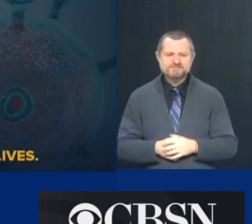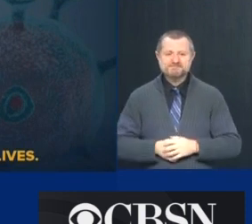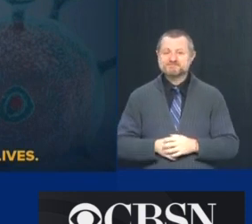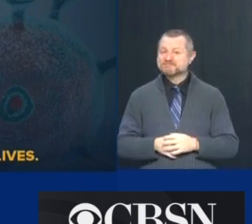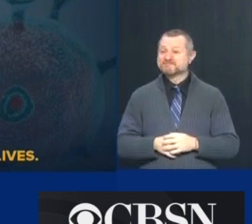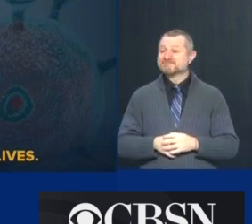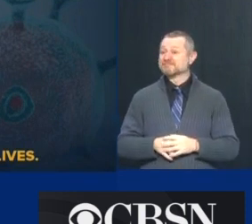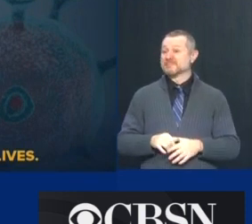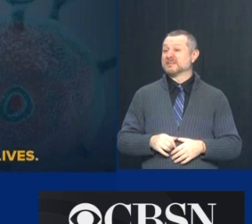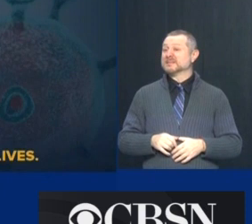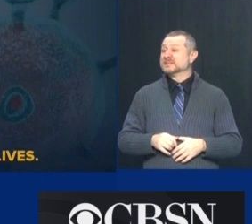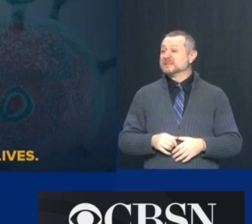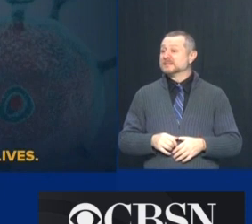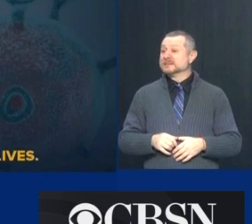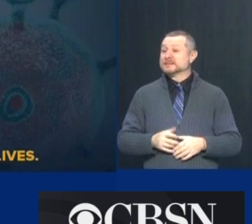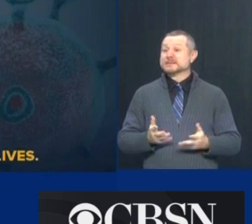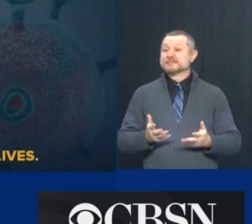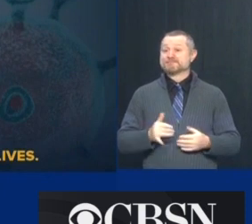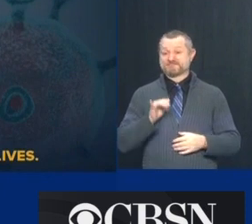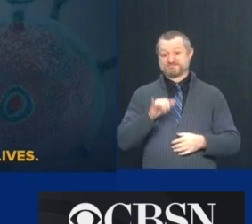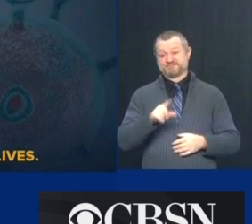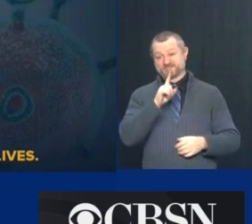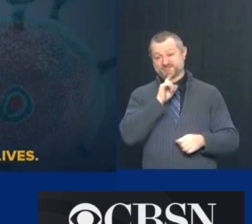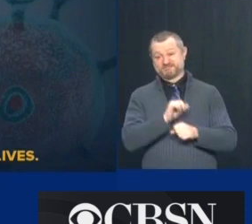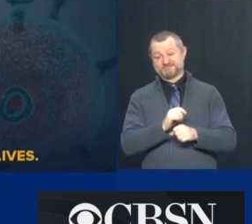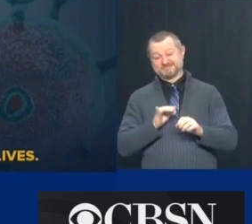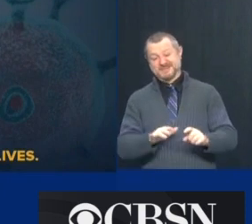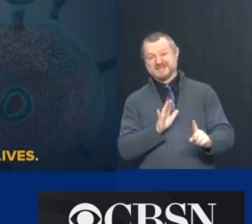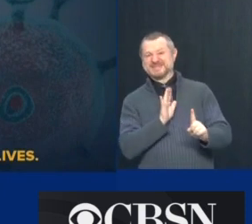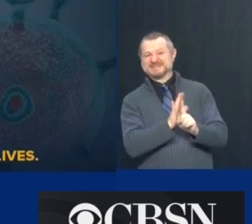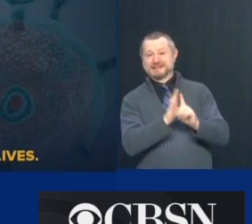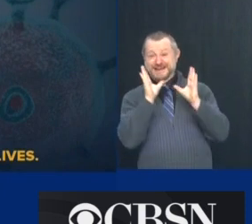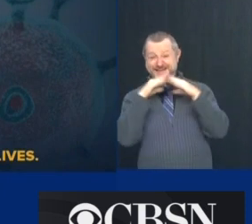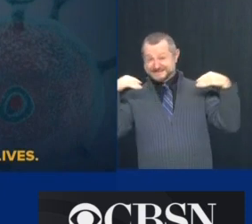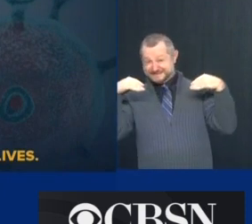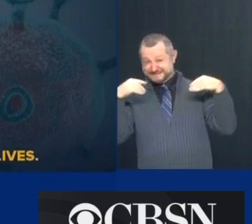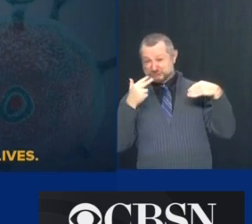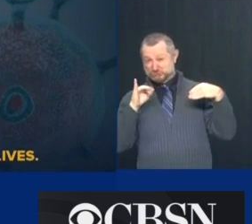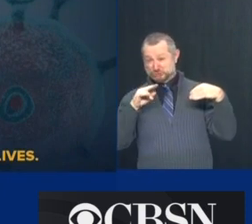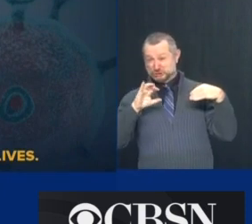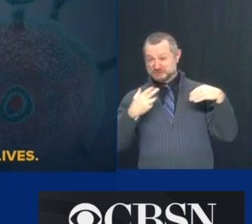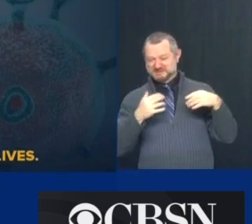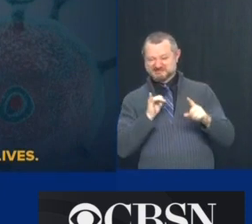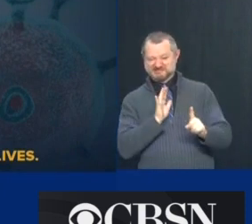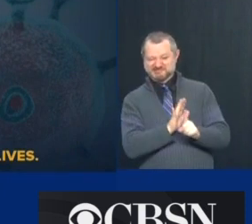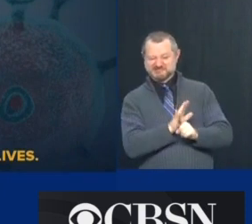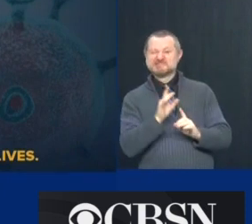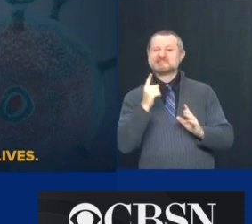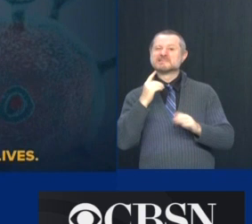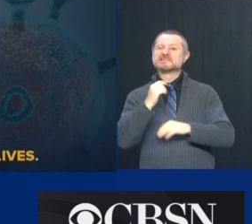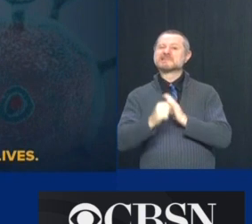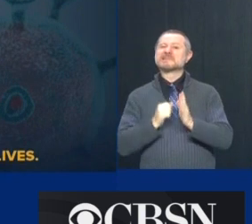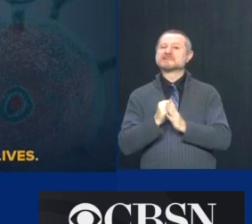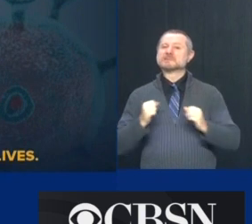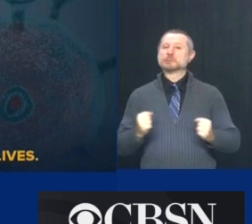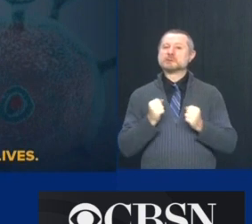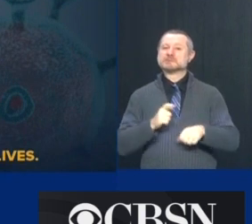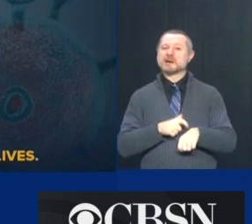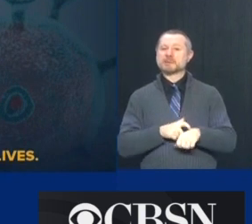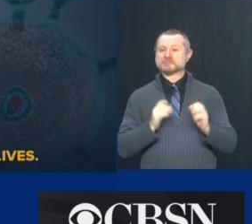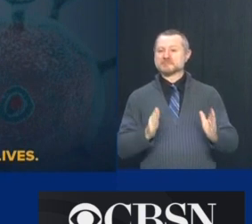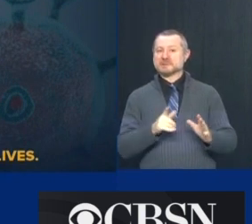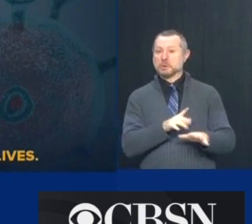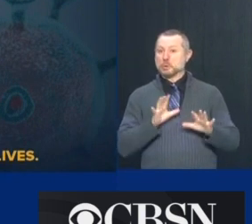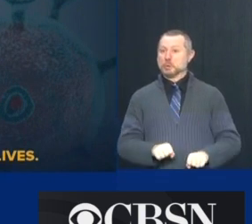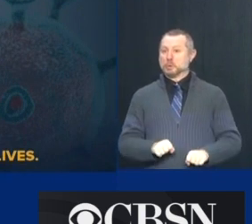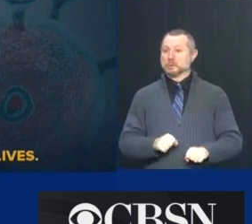So this is the season of the COVID Grinch also. When you hear that holiday music, Marcia, dun, dun, dun,